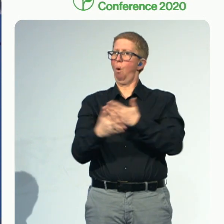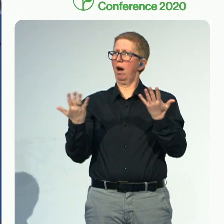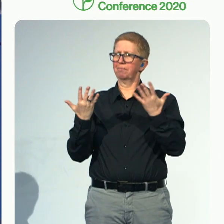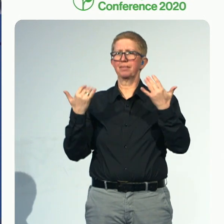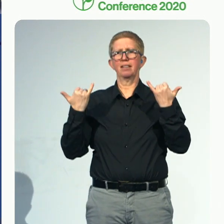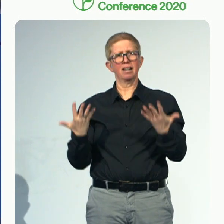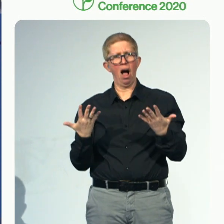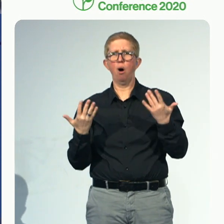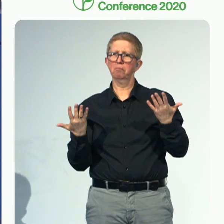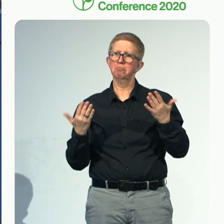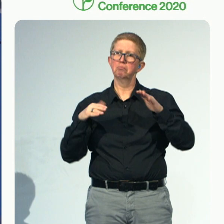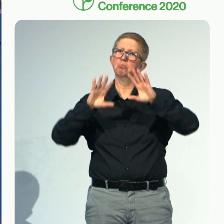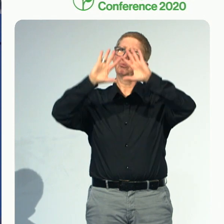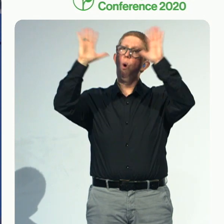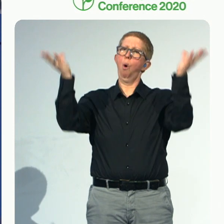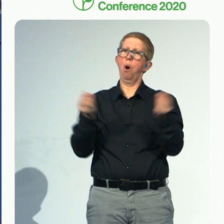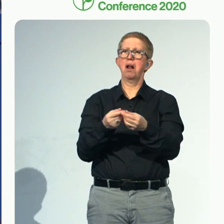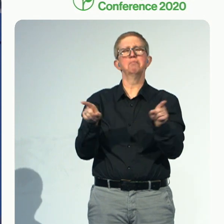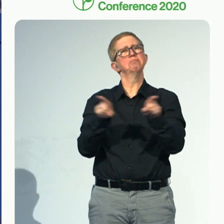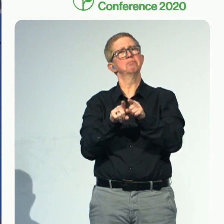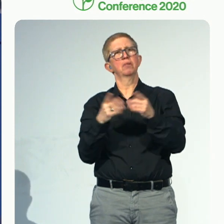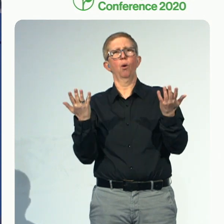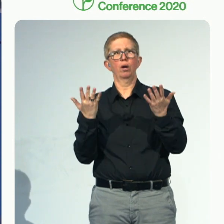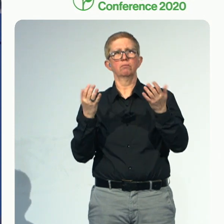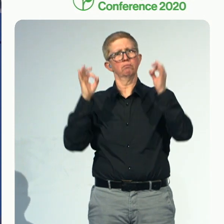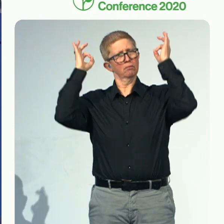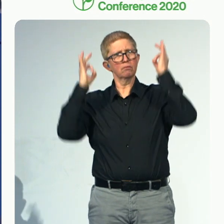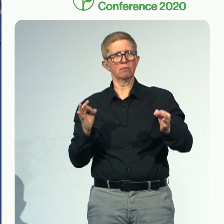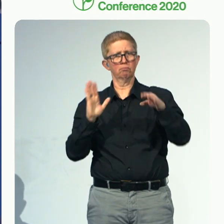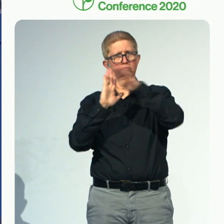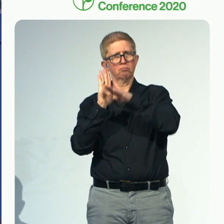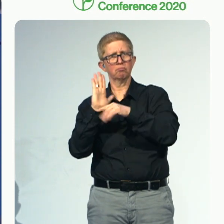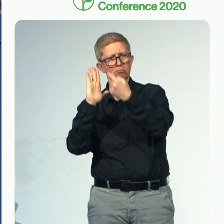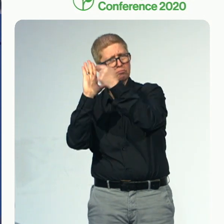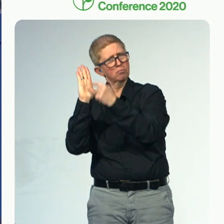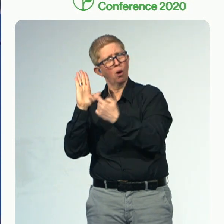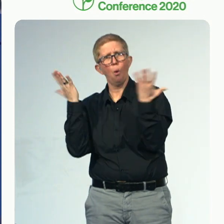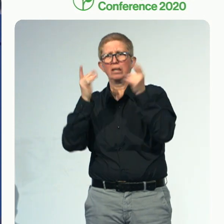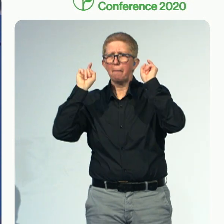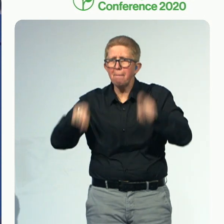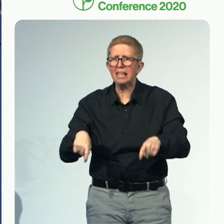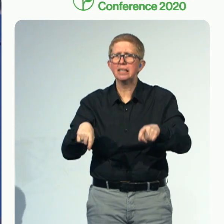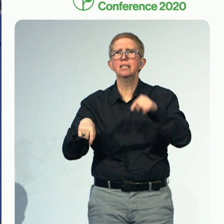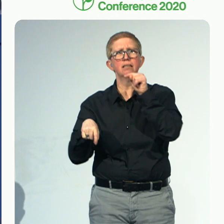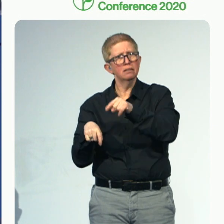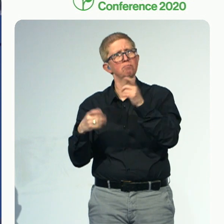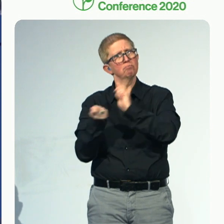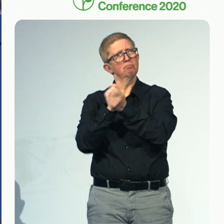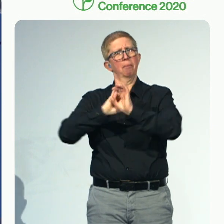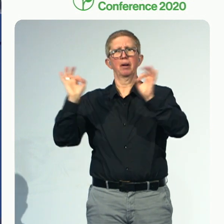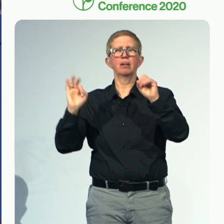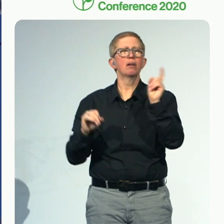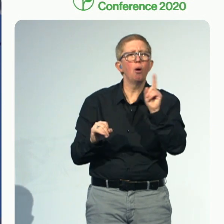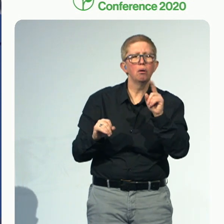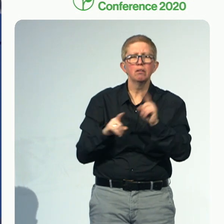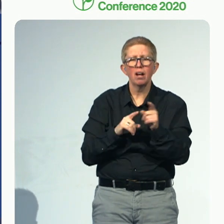about welfare or charitable work. We agree that we talk about quality education, we talk about equality and equal opportunities